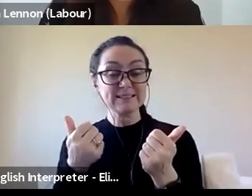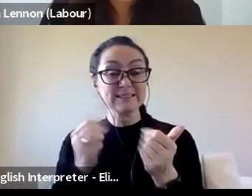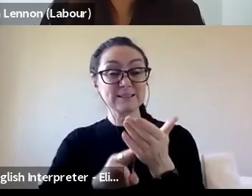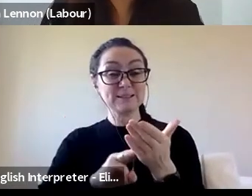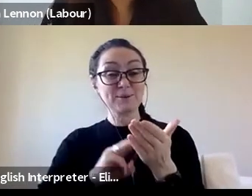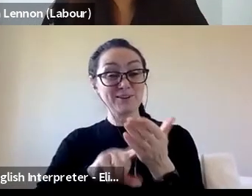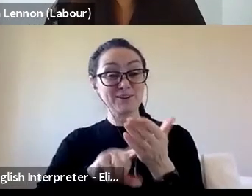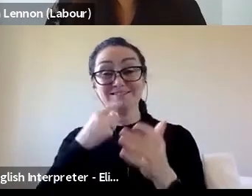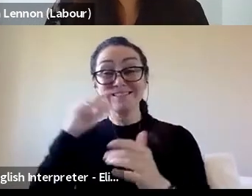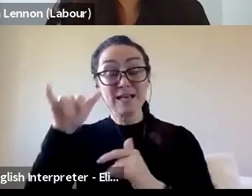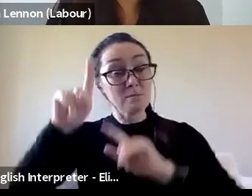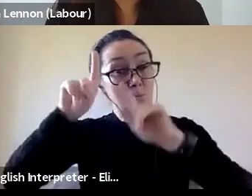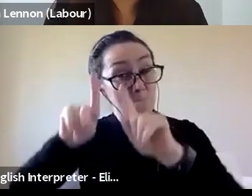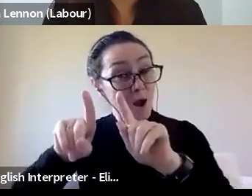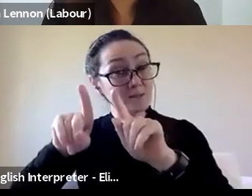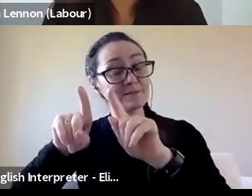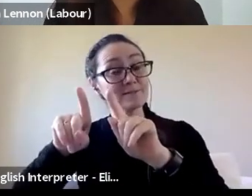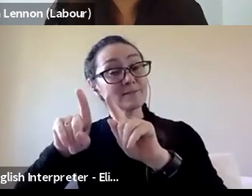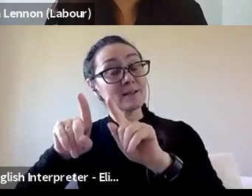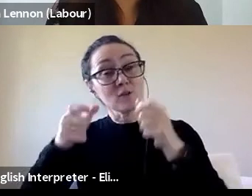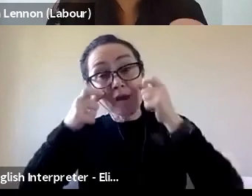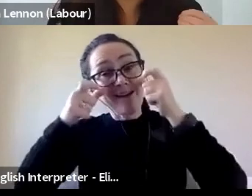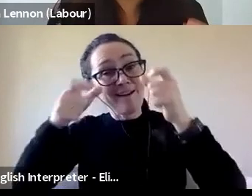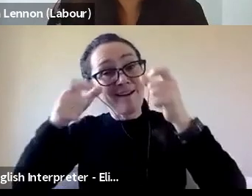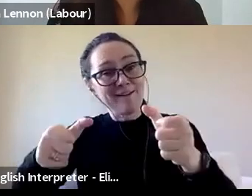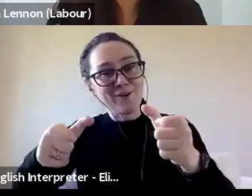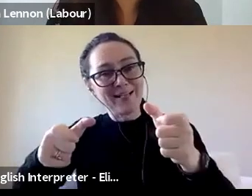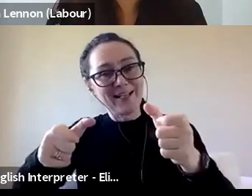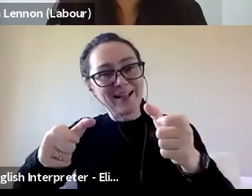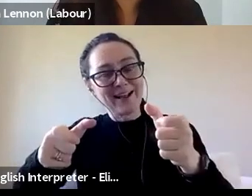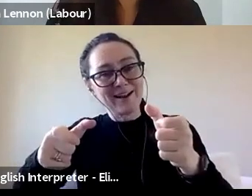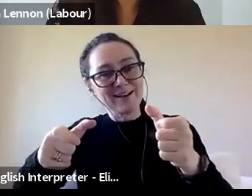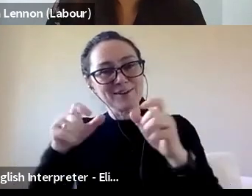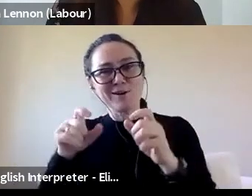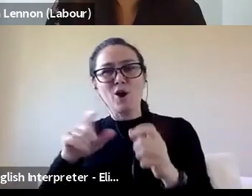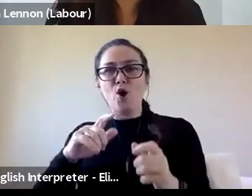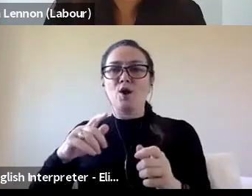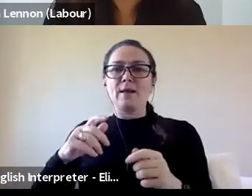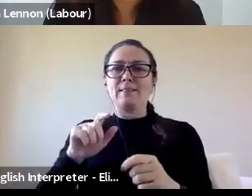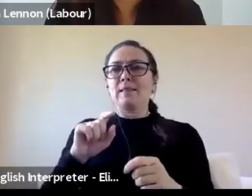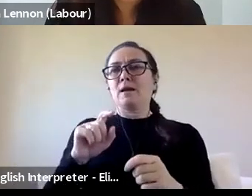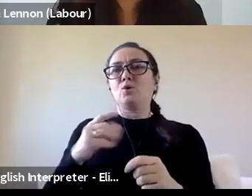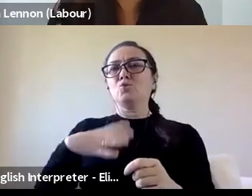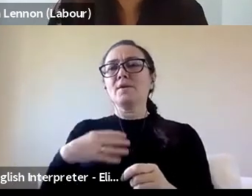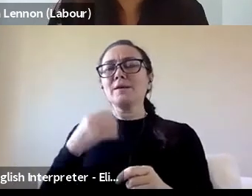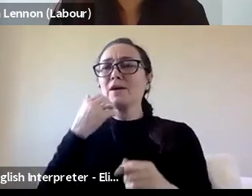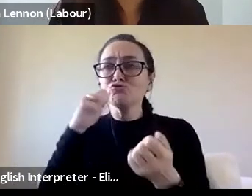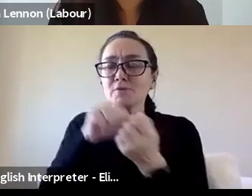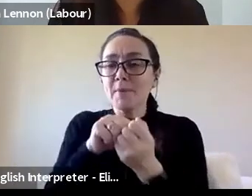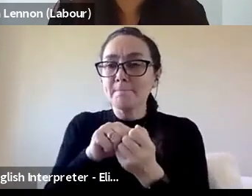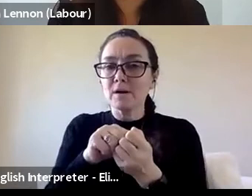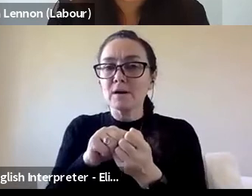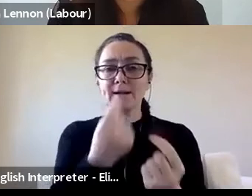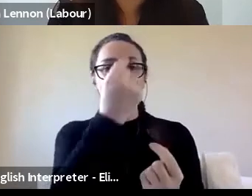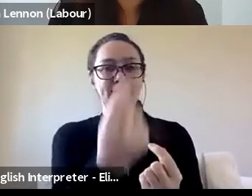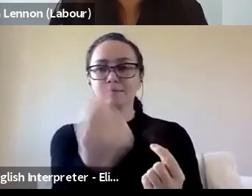Yes, but I think we have to be careful that is not always the right thing for individuals. And, when I speak